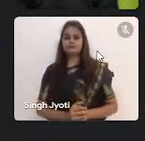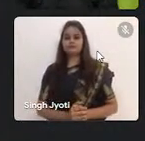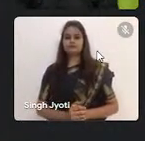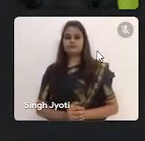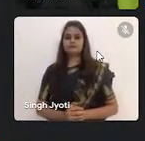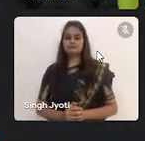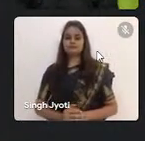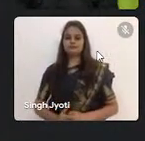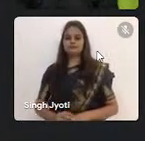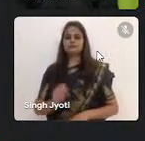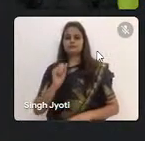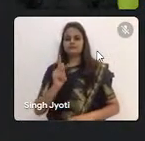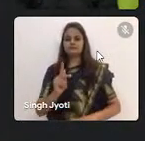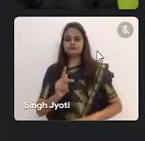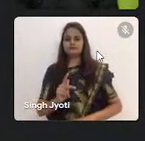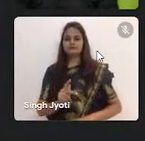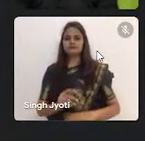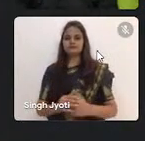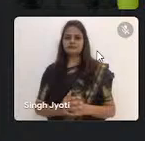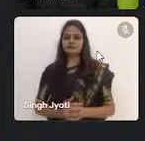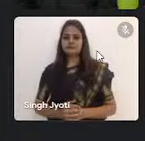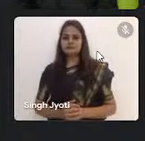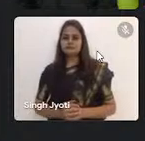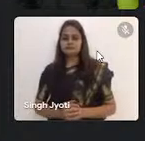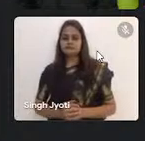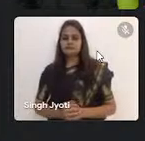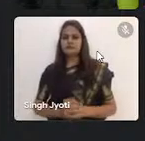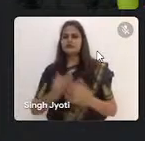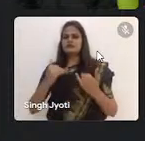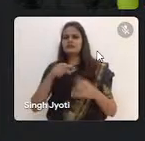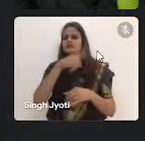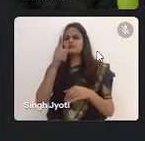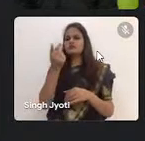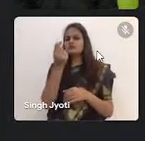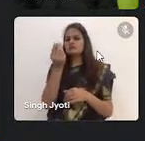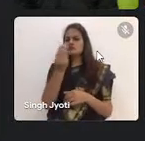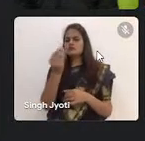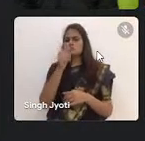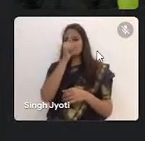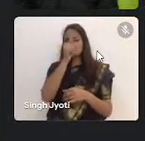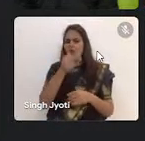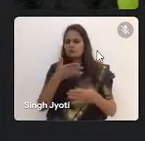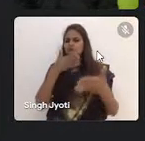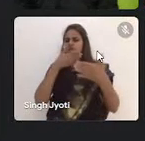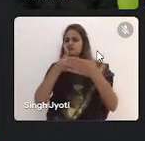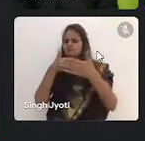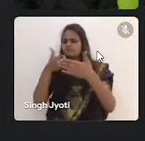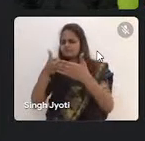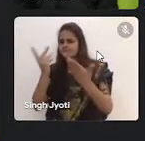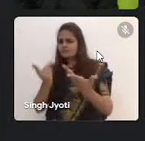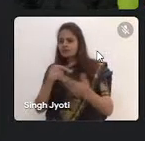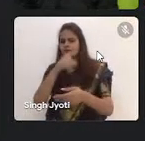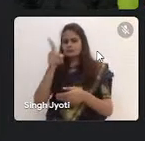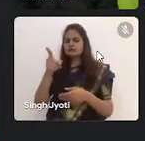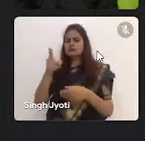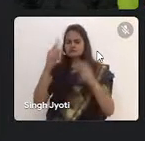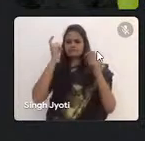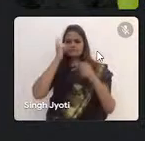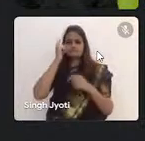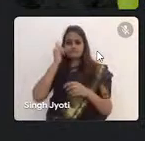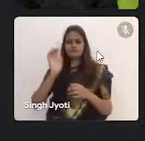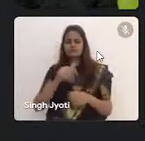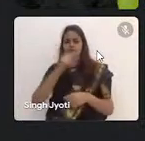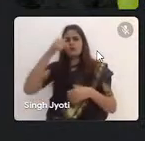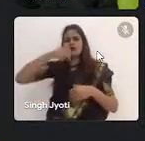Okay. So thinking through the issues with research that's currently taking place, so, you